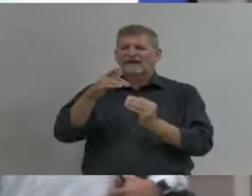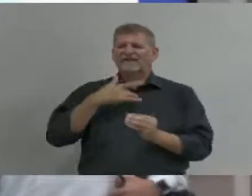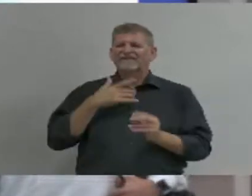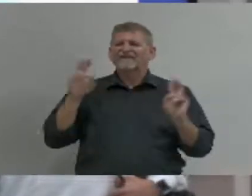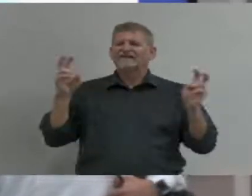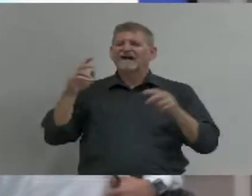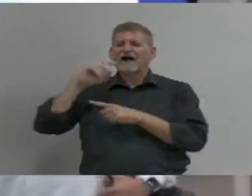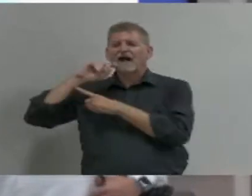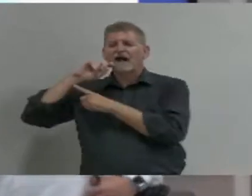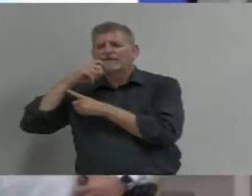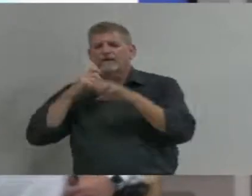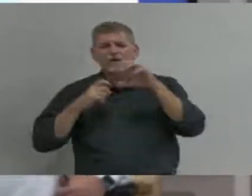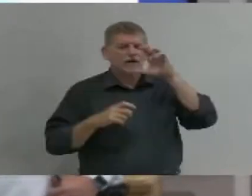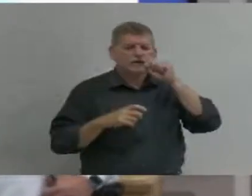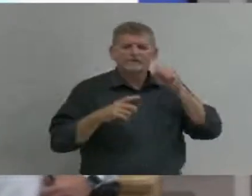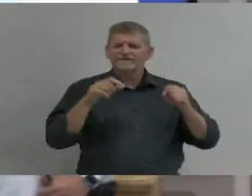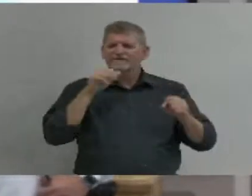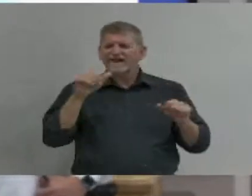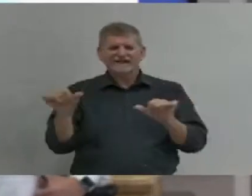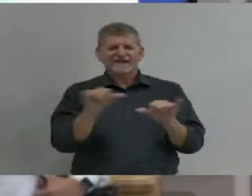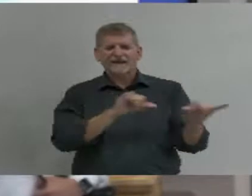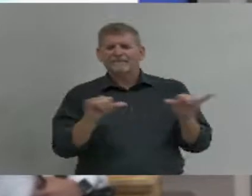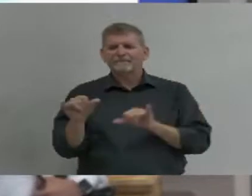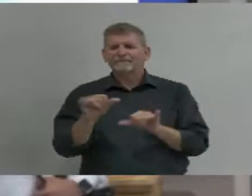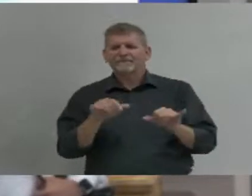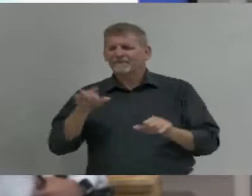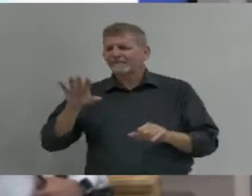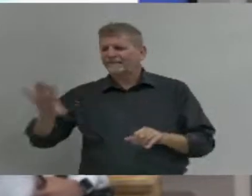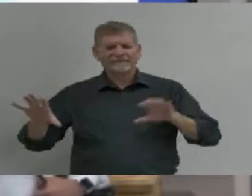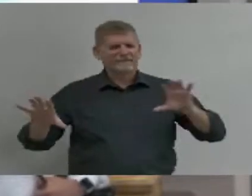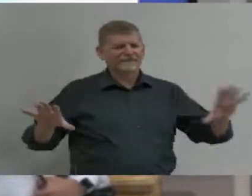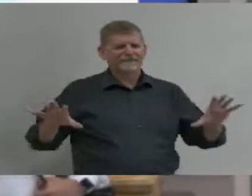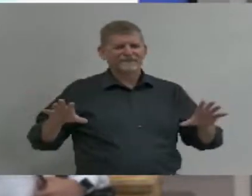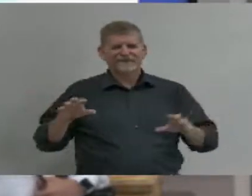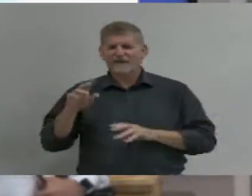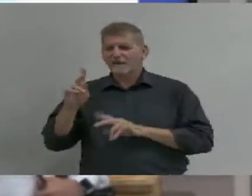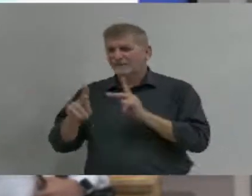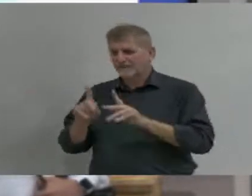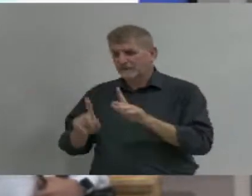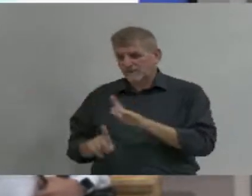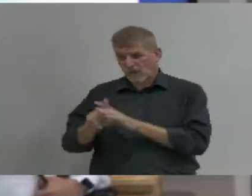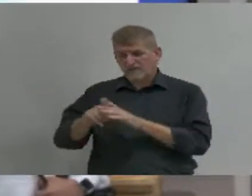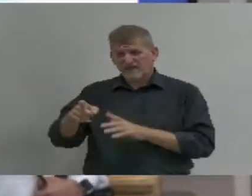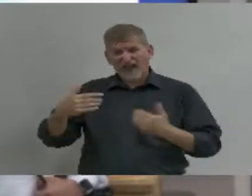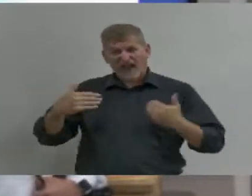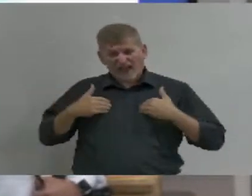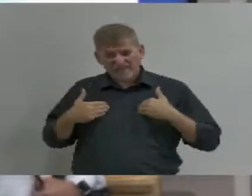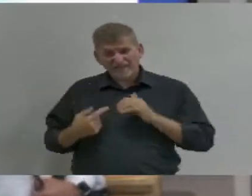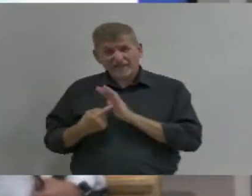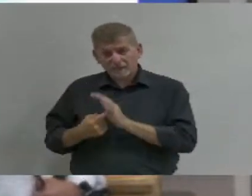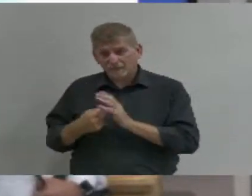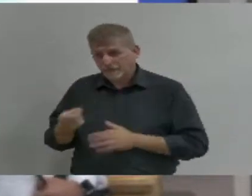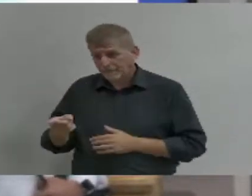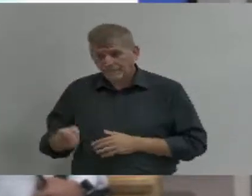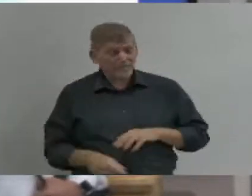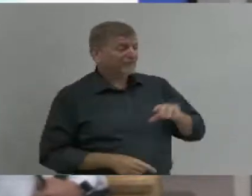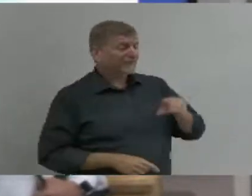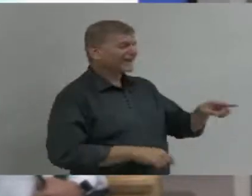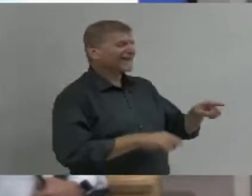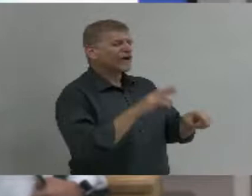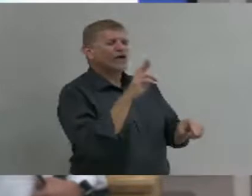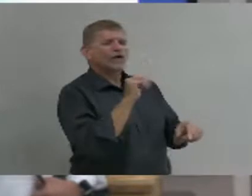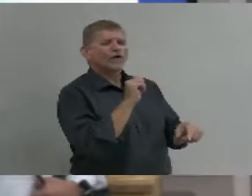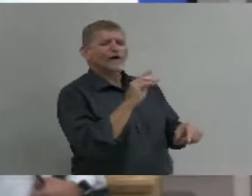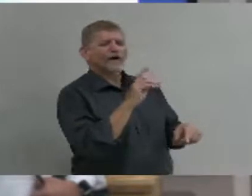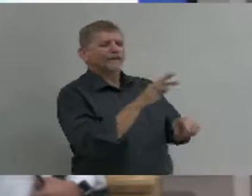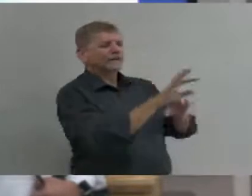healthcare providers with symptoms of COVID with randomly tested people at Purdue and trying to mix those two together. So